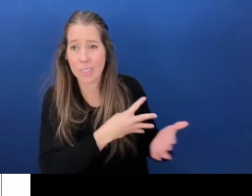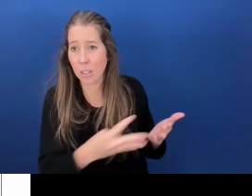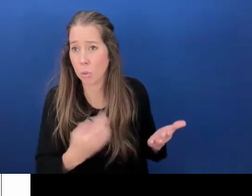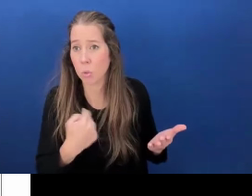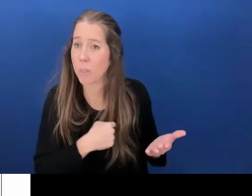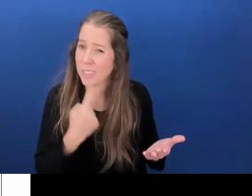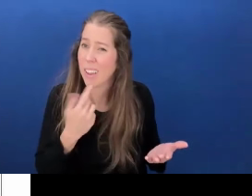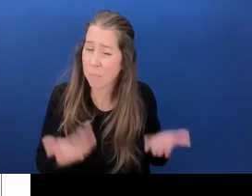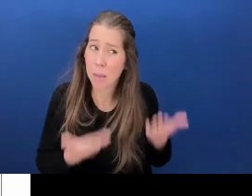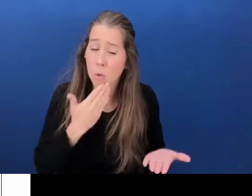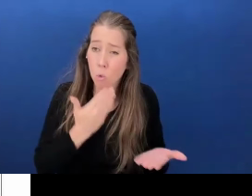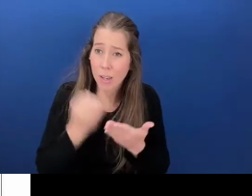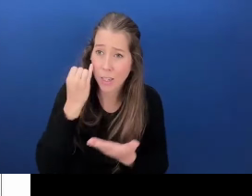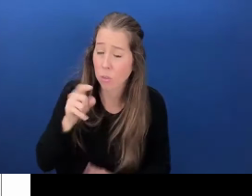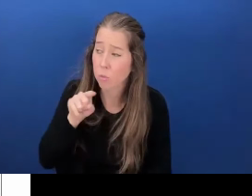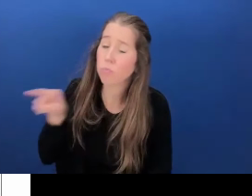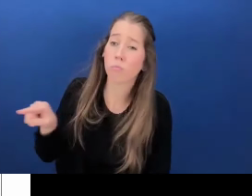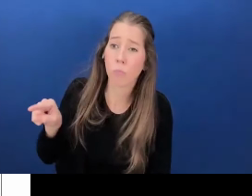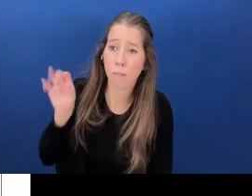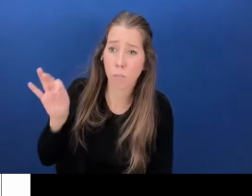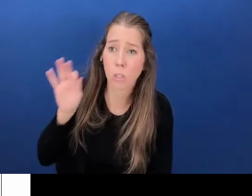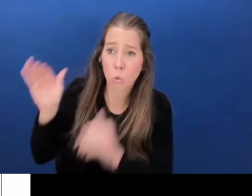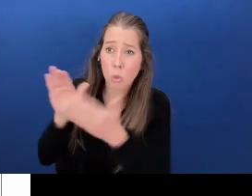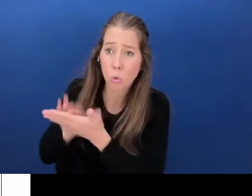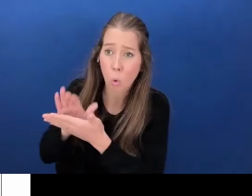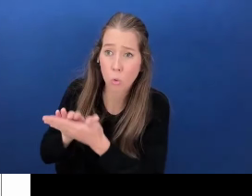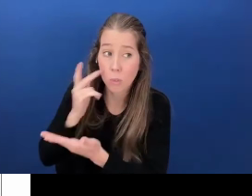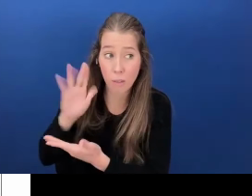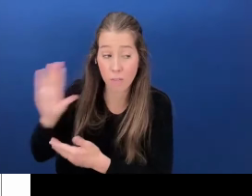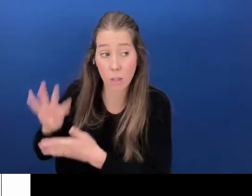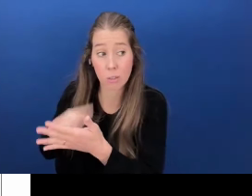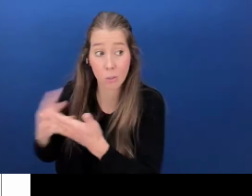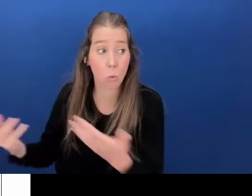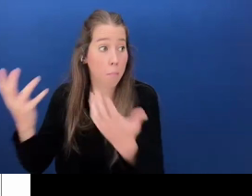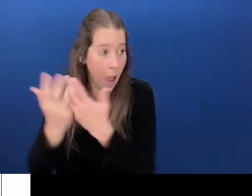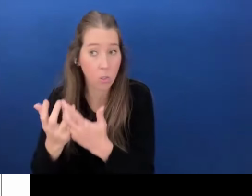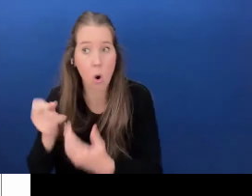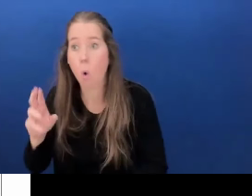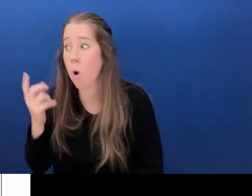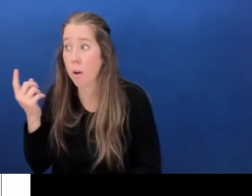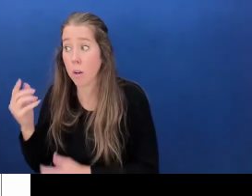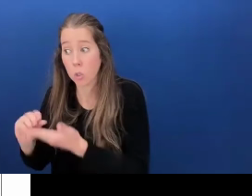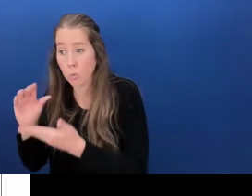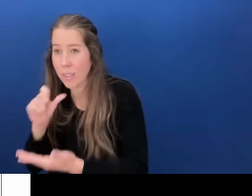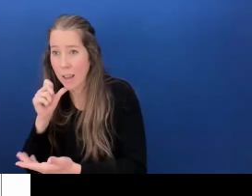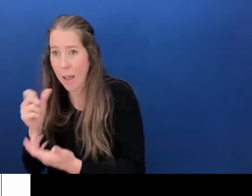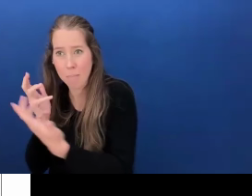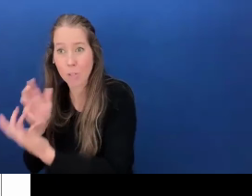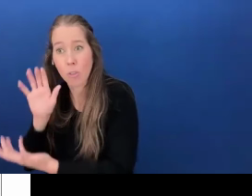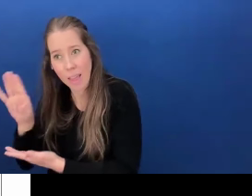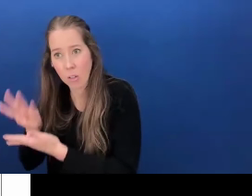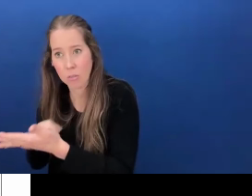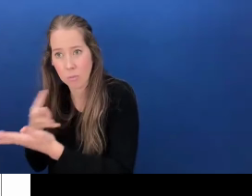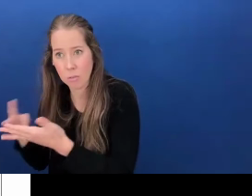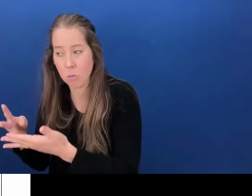Fresno Adult School. And they often have situations where maybe it doesn't work out for them over there. So then they send students to us. And that's been part of